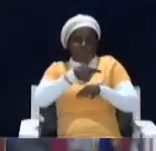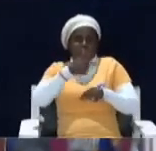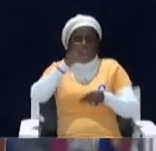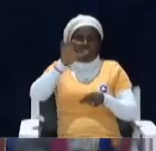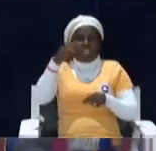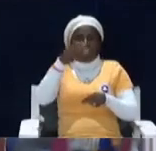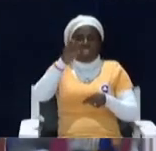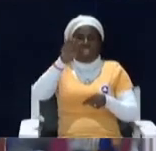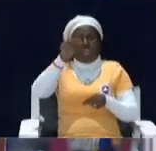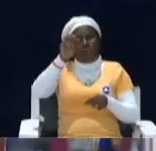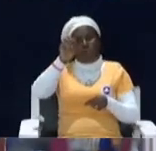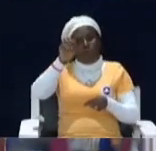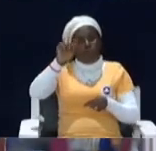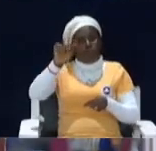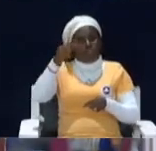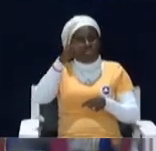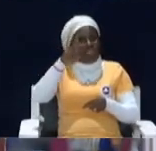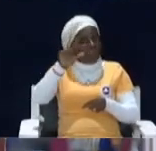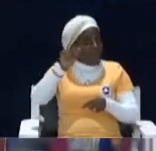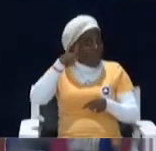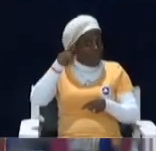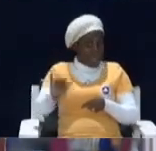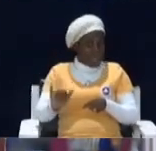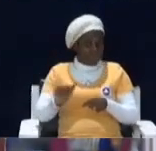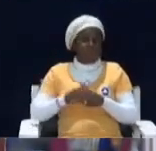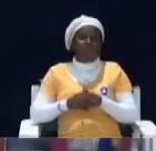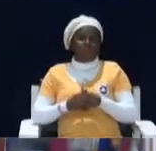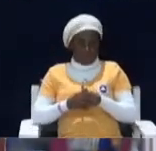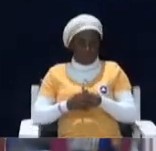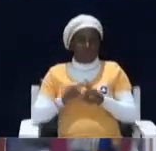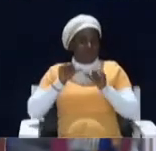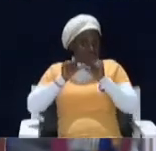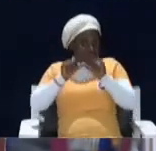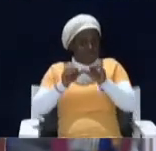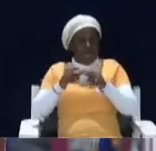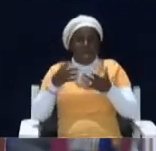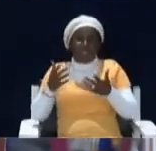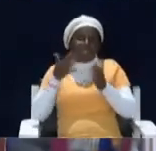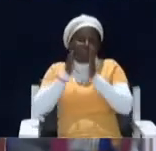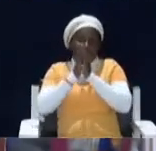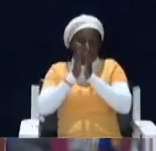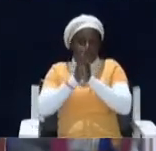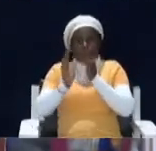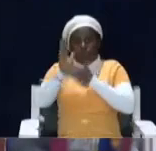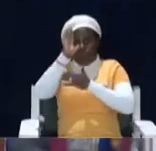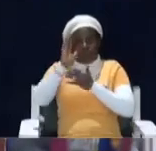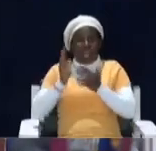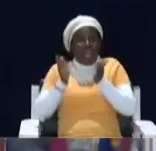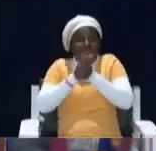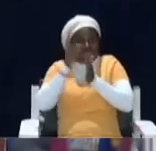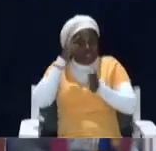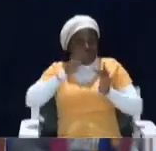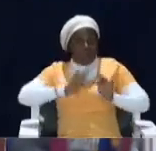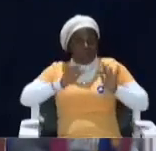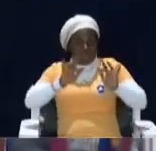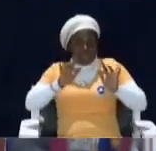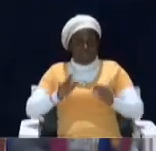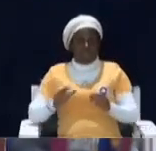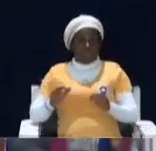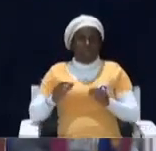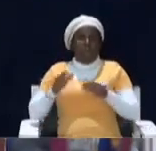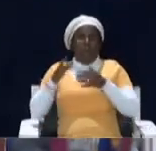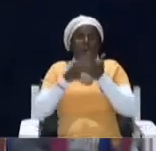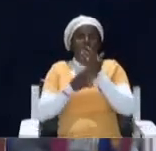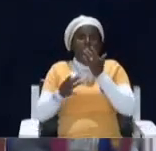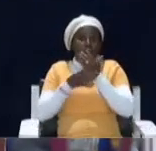Physicians recommended for her. She turned to God asking for mercies, anointed herself with the oil prayed